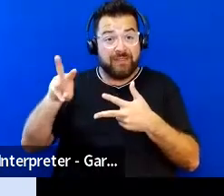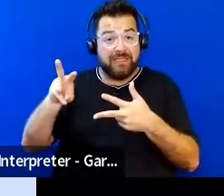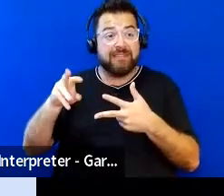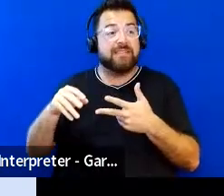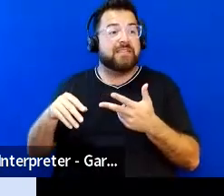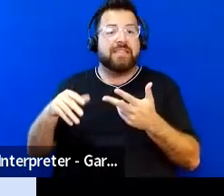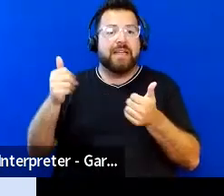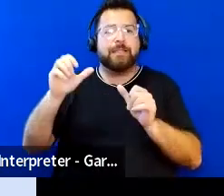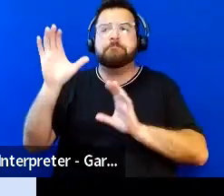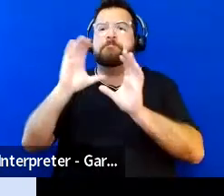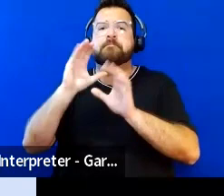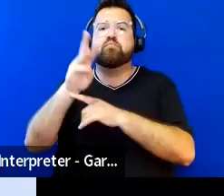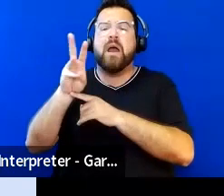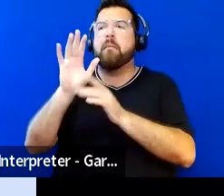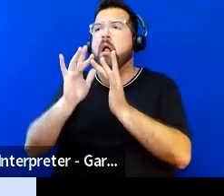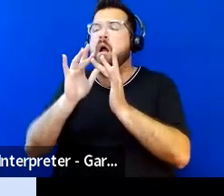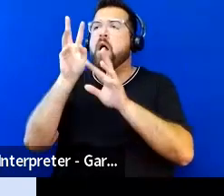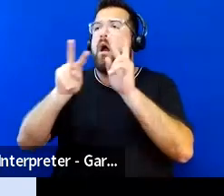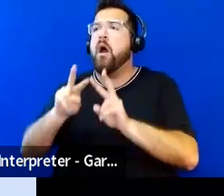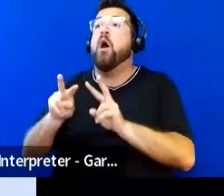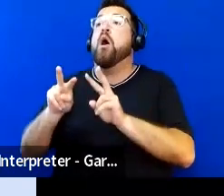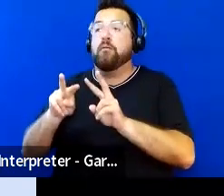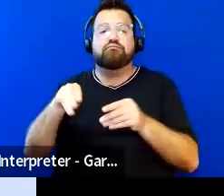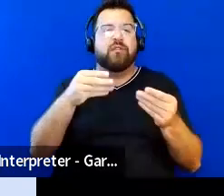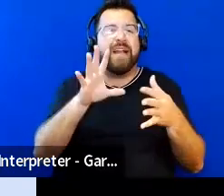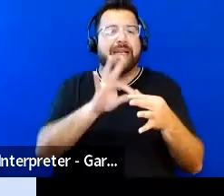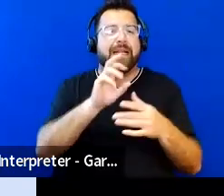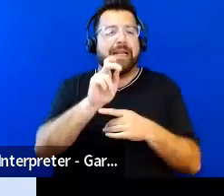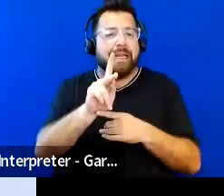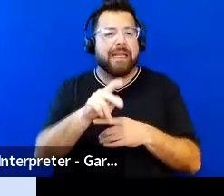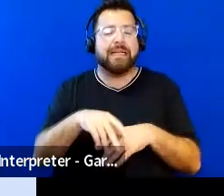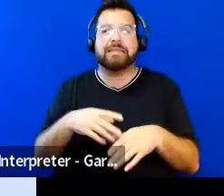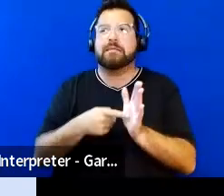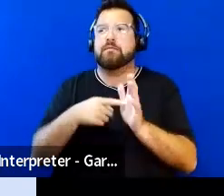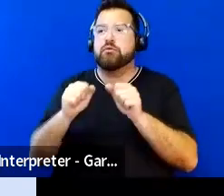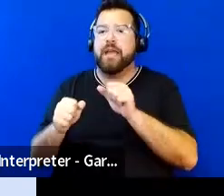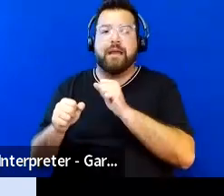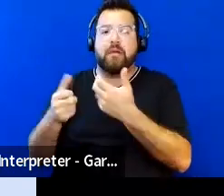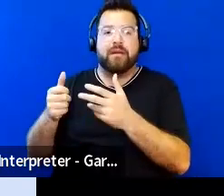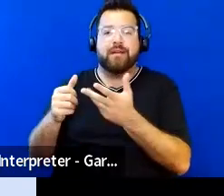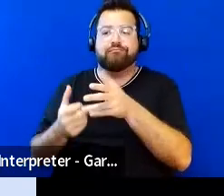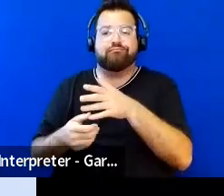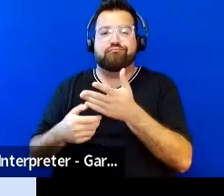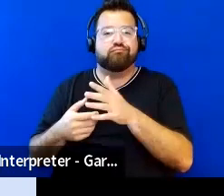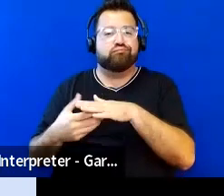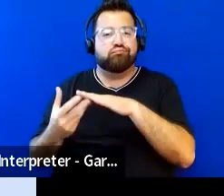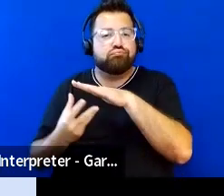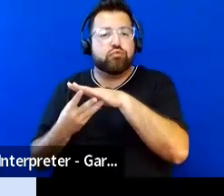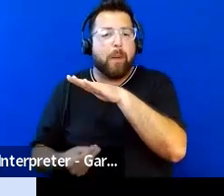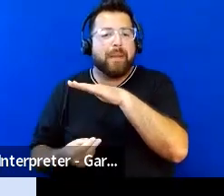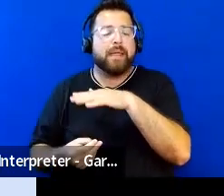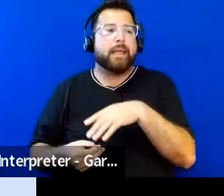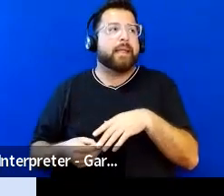free on the web that we can link to. Sometimes we can even make copies of those and